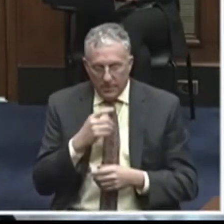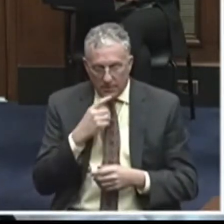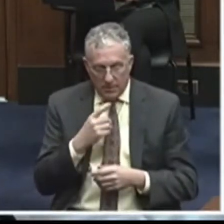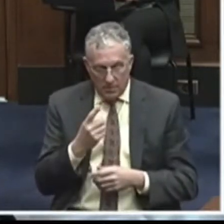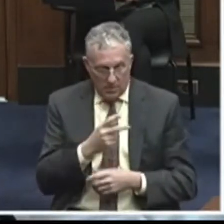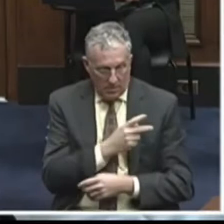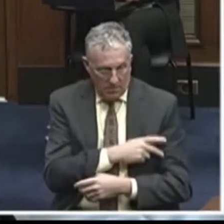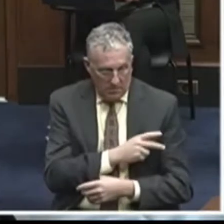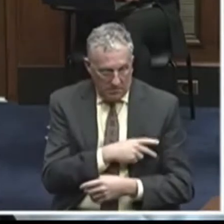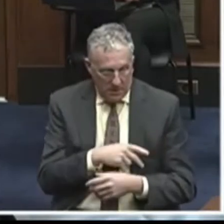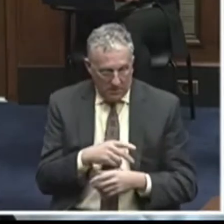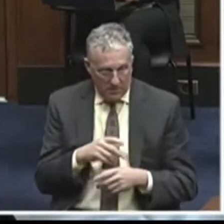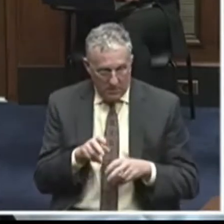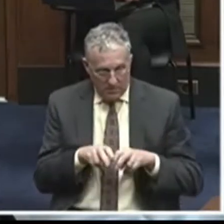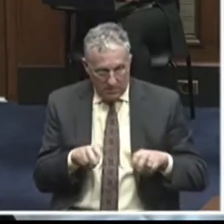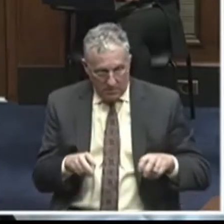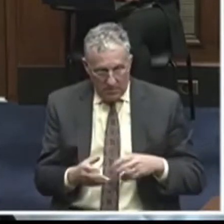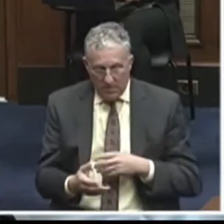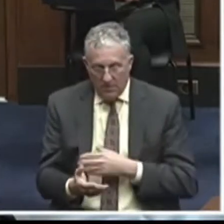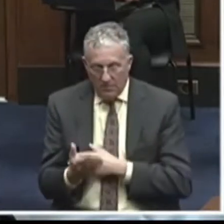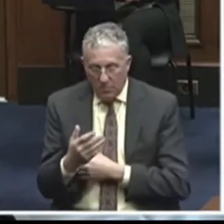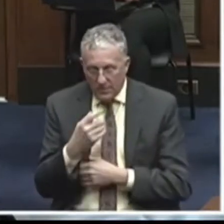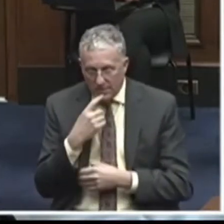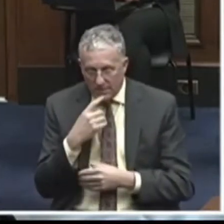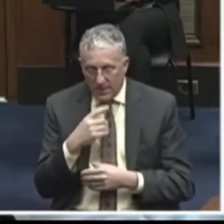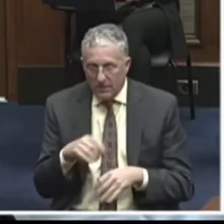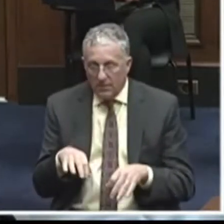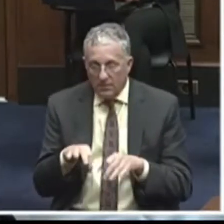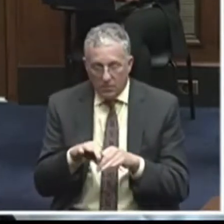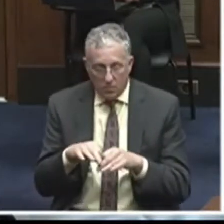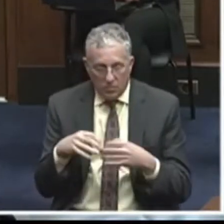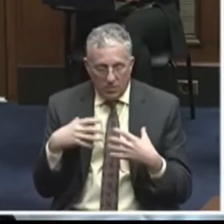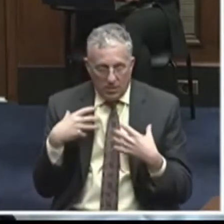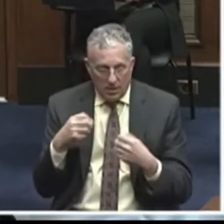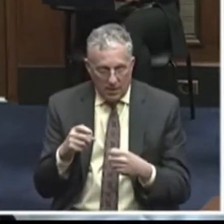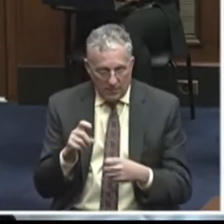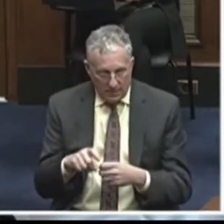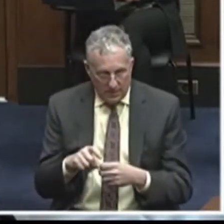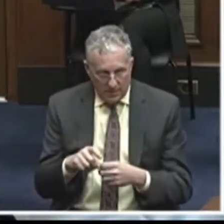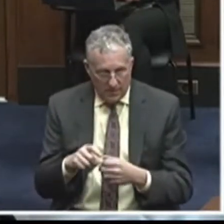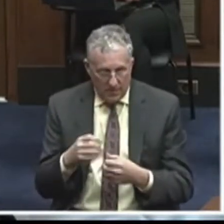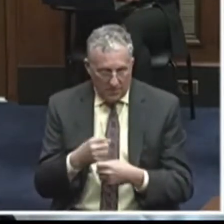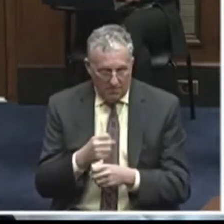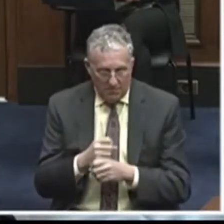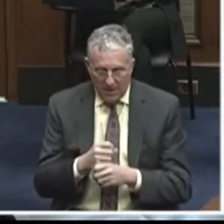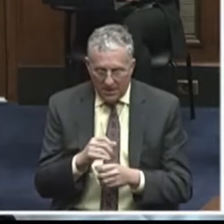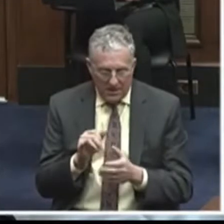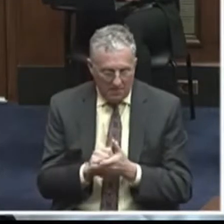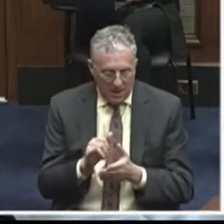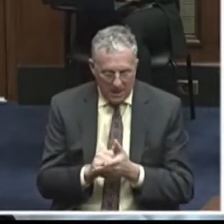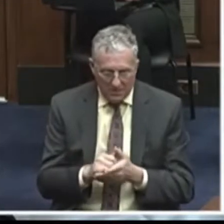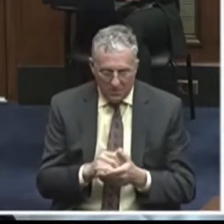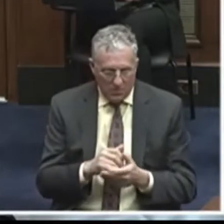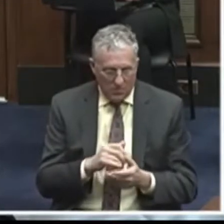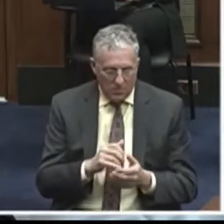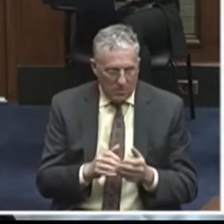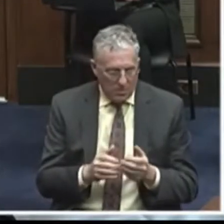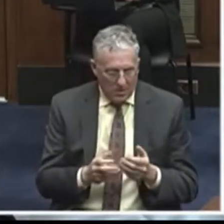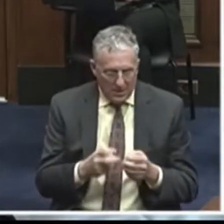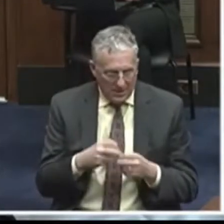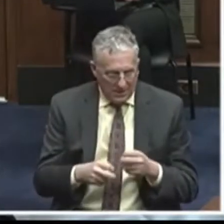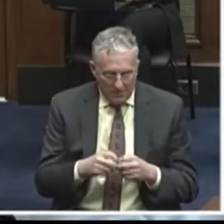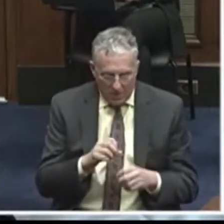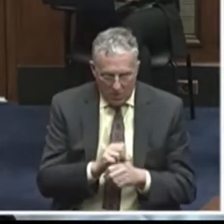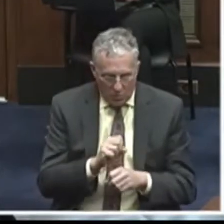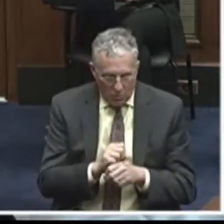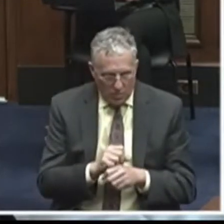panel this morning, critical health needs can make it difficult or impossible to work, leaving the people who need care the most to either navigate